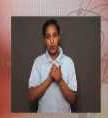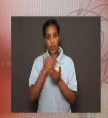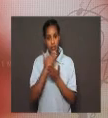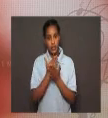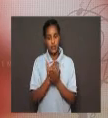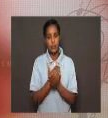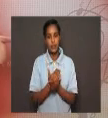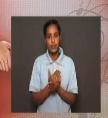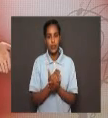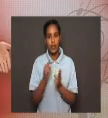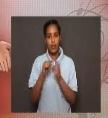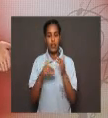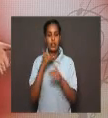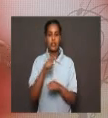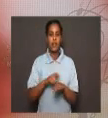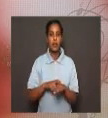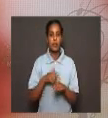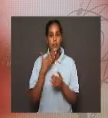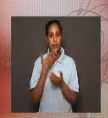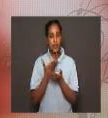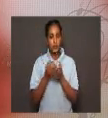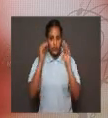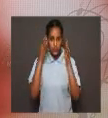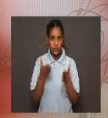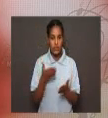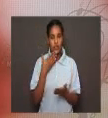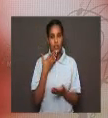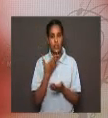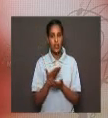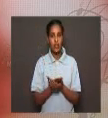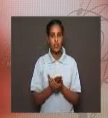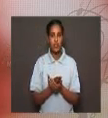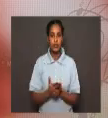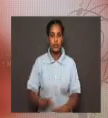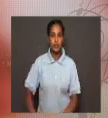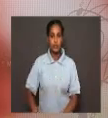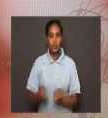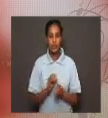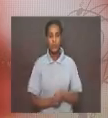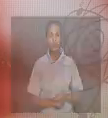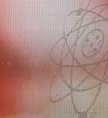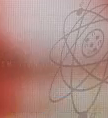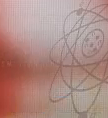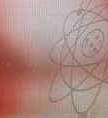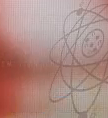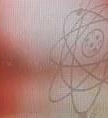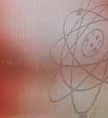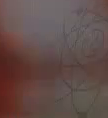lesson. Until next time, thank you, teacher. Thank you, students.